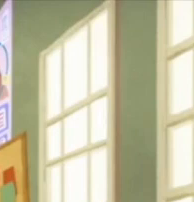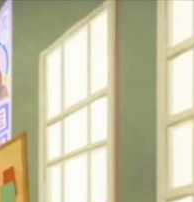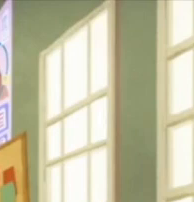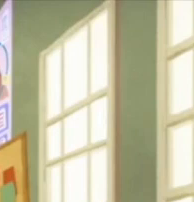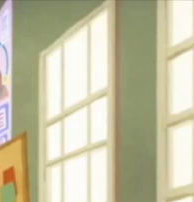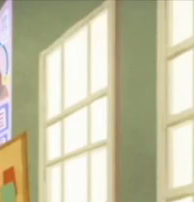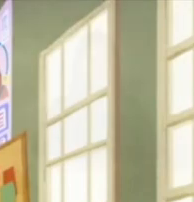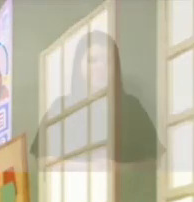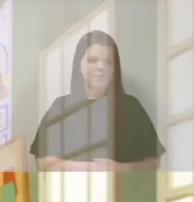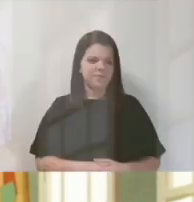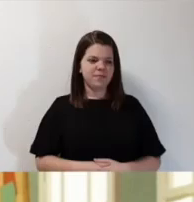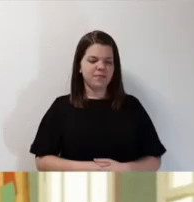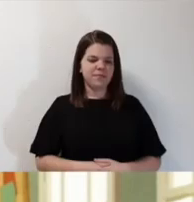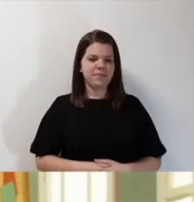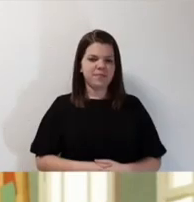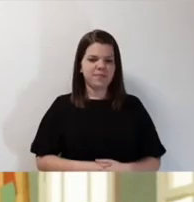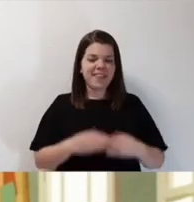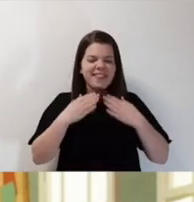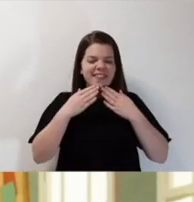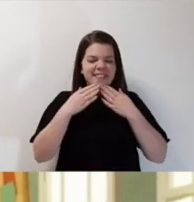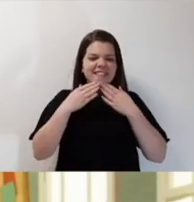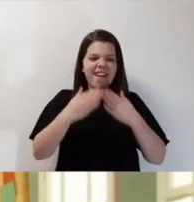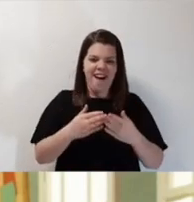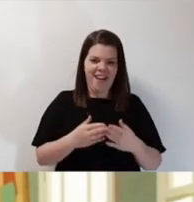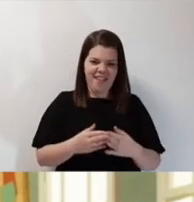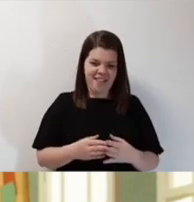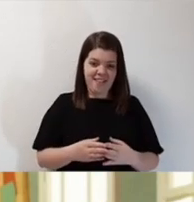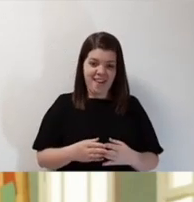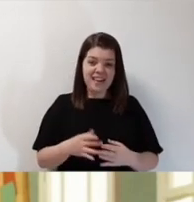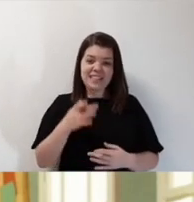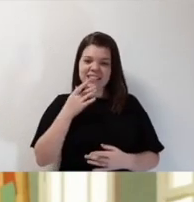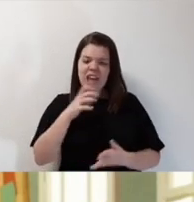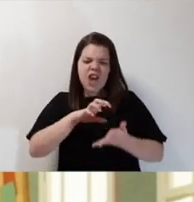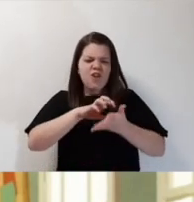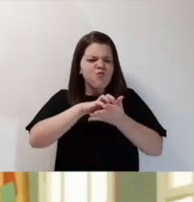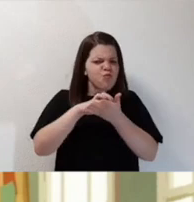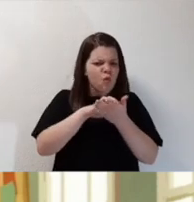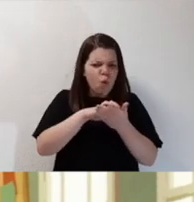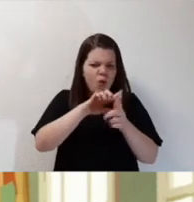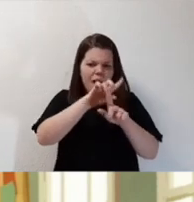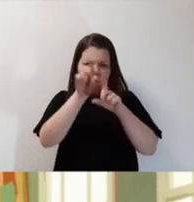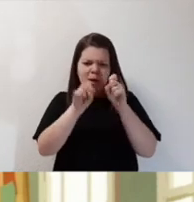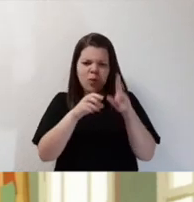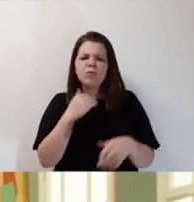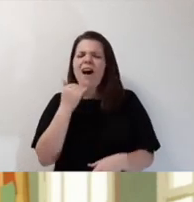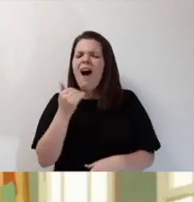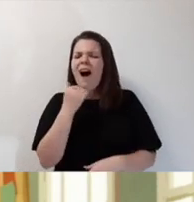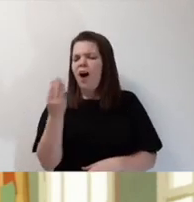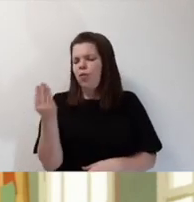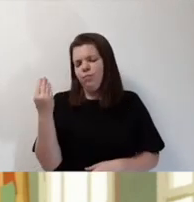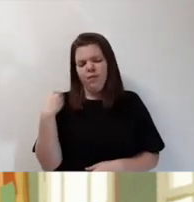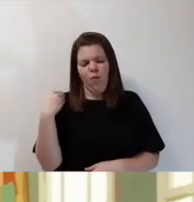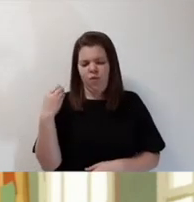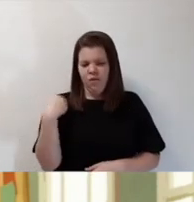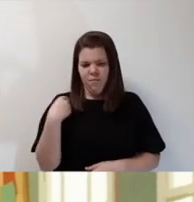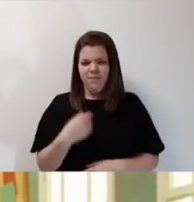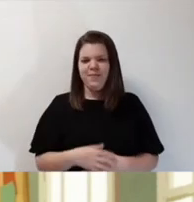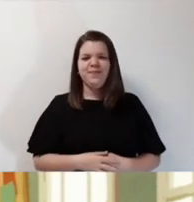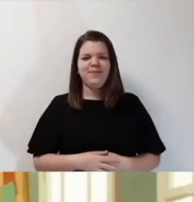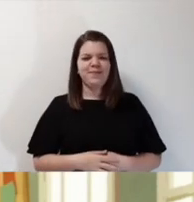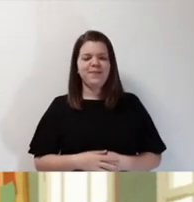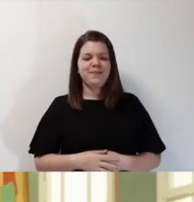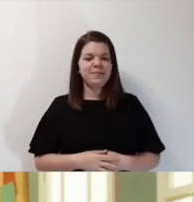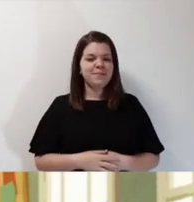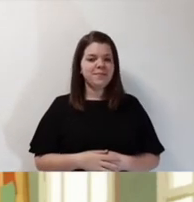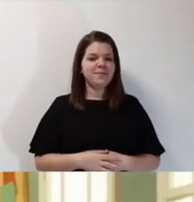all. Thanks a lot. Don't hesitate to ask me questions or suggestions. I'm open